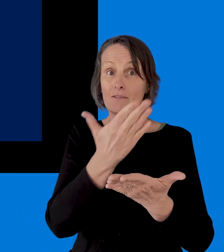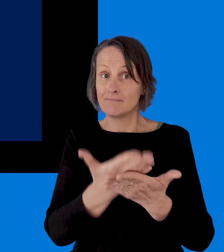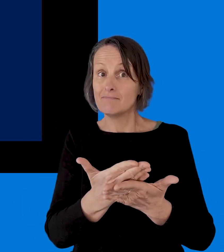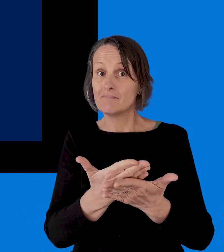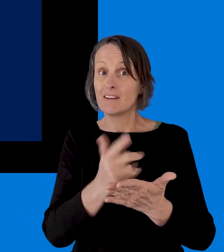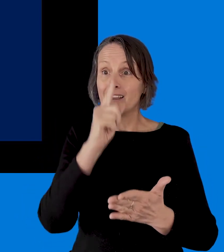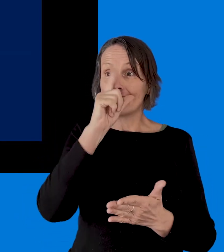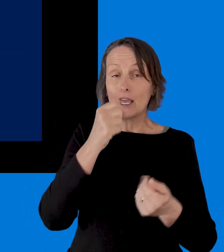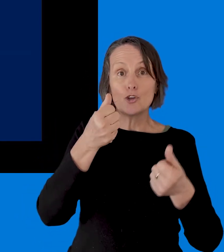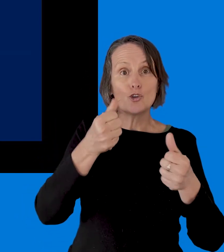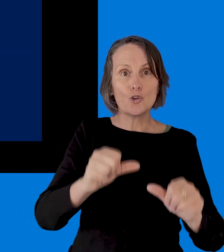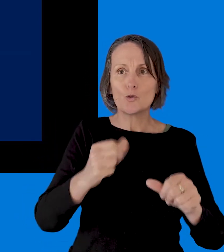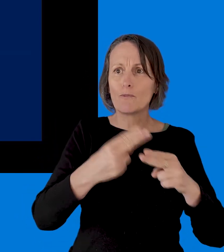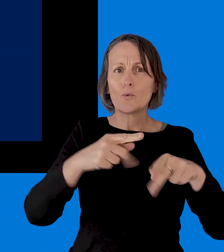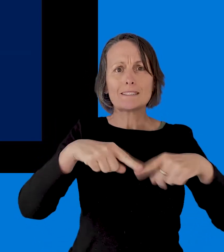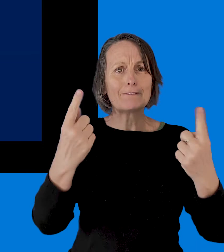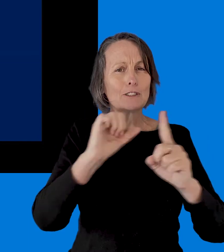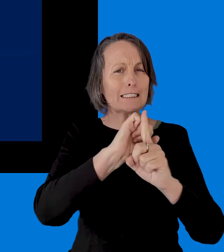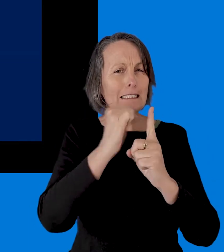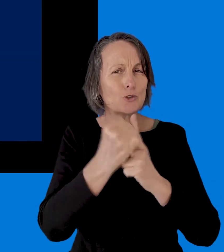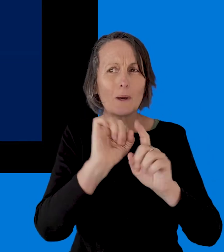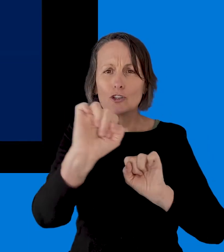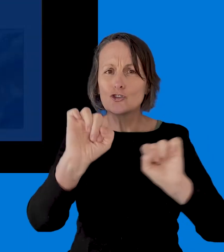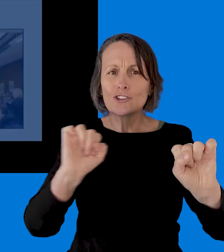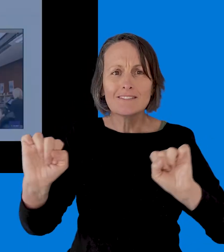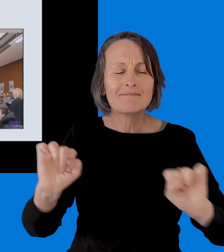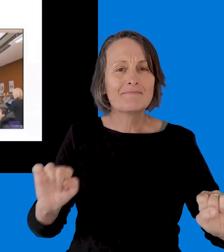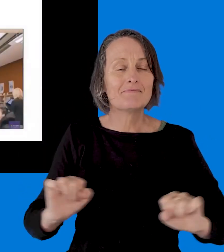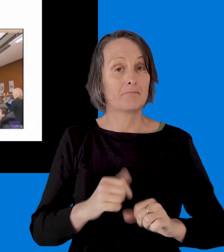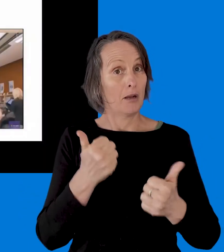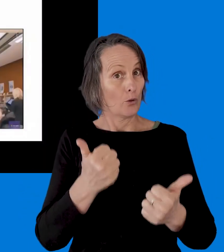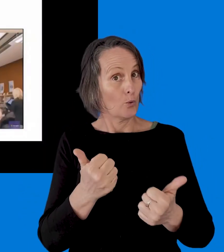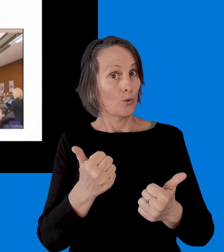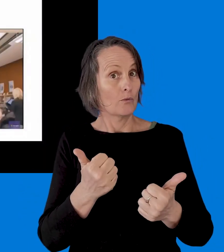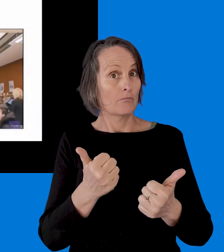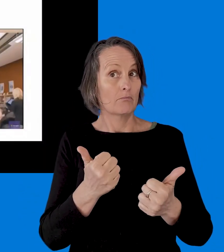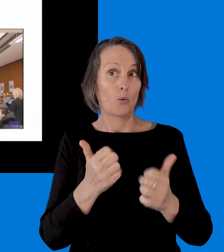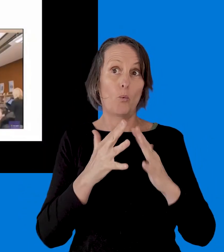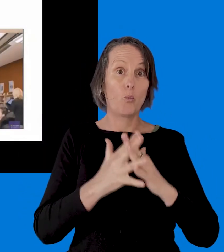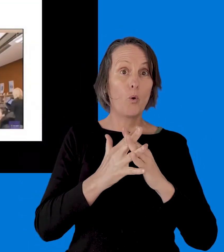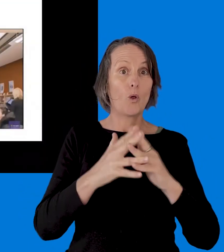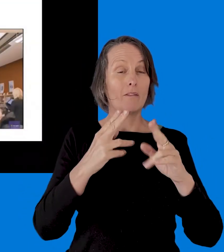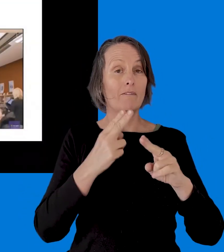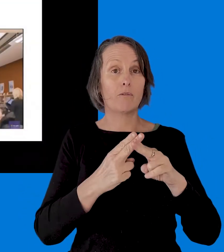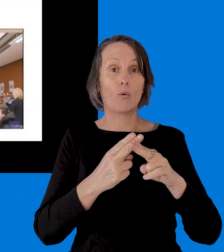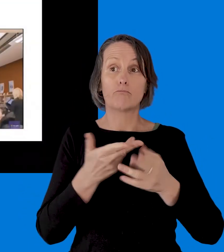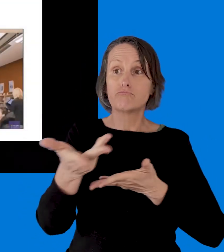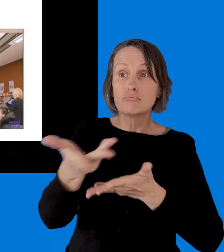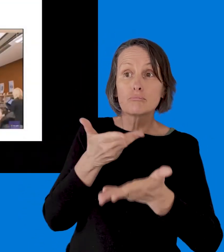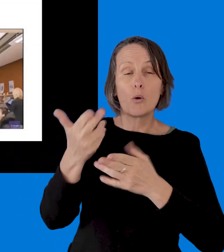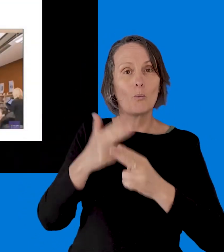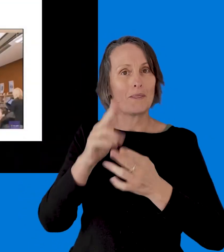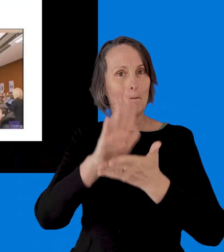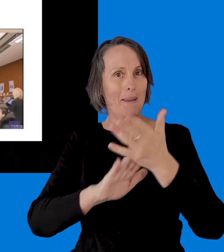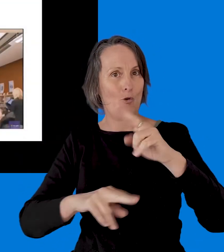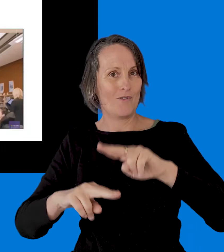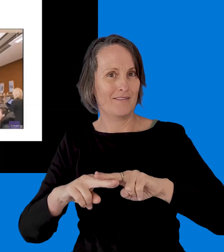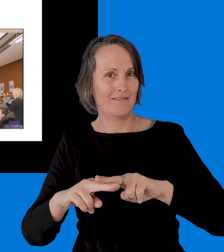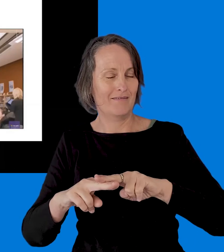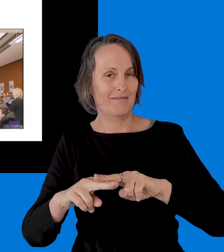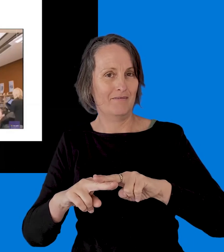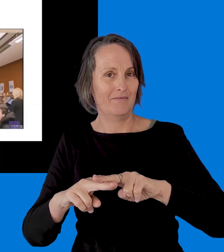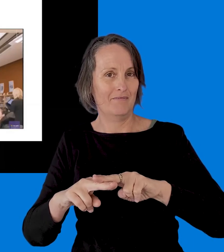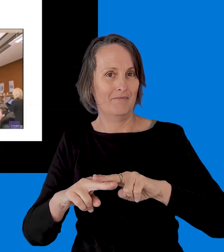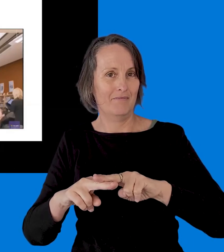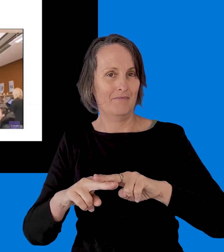of scenarios. I talked about it in the classroom scenario, but it's also, I think, useful in engagements with parents. And I